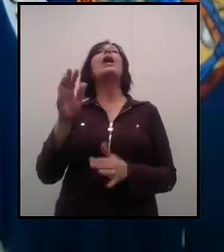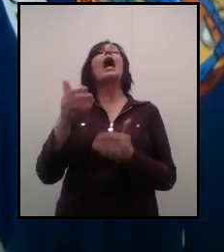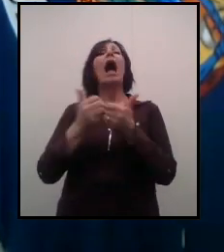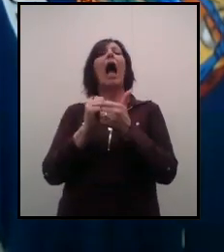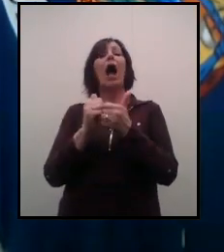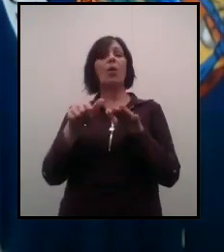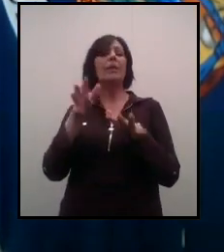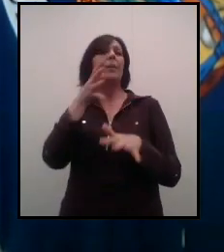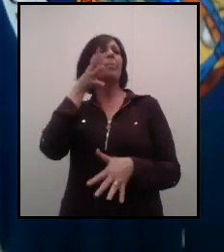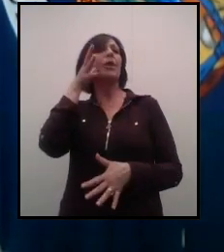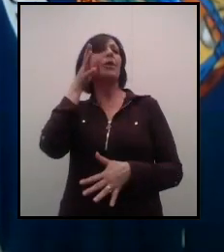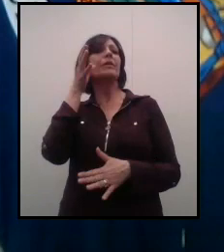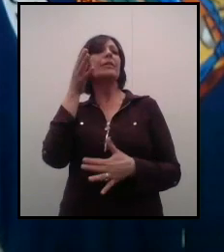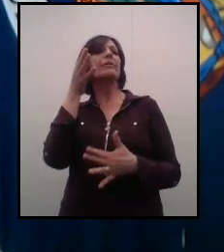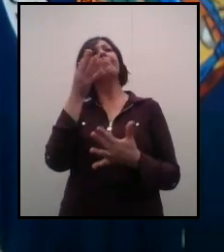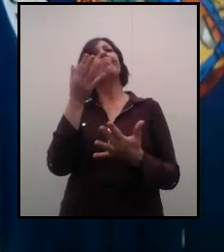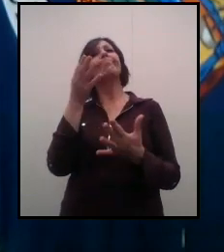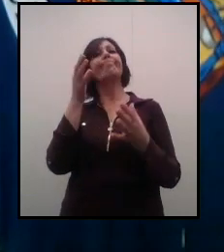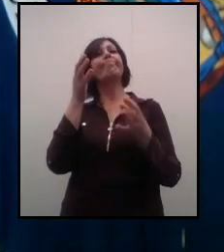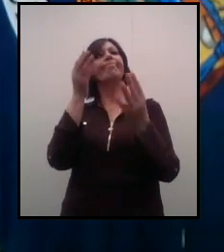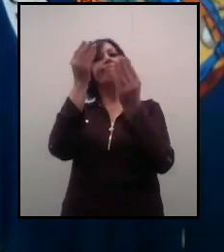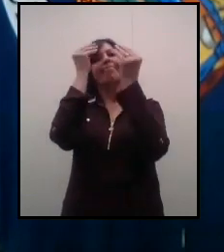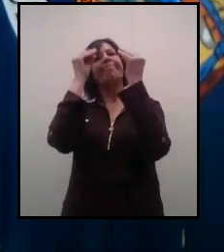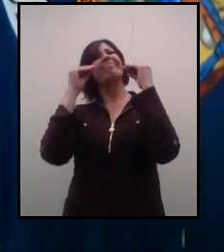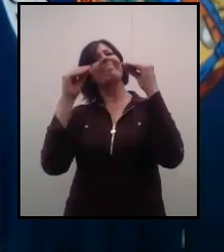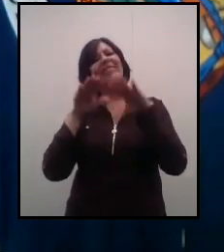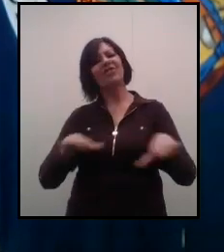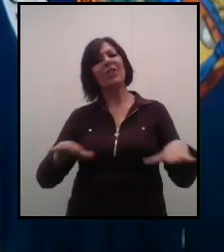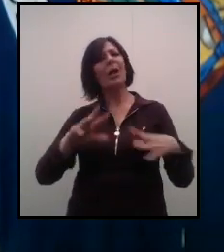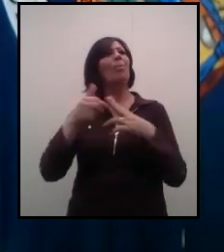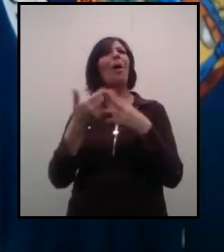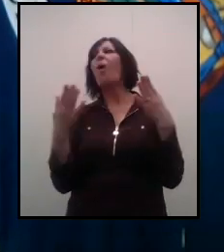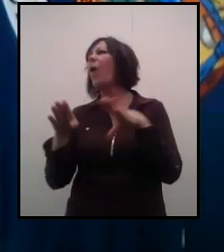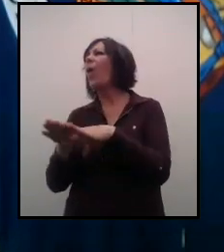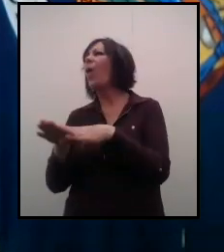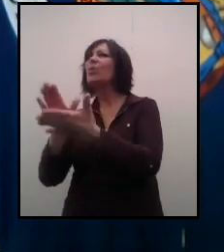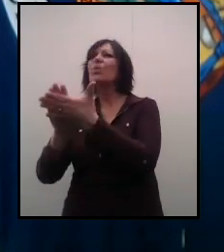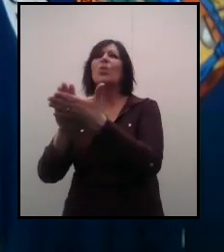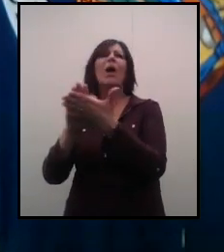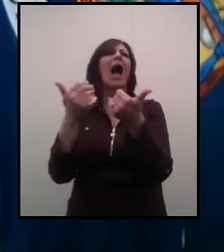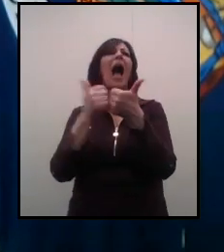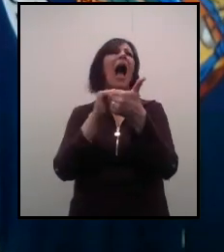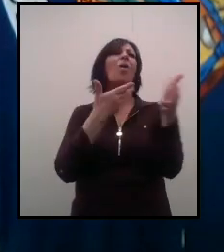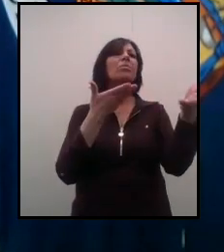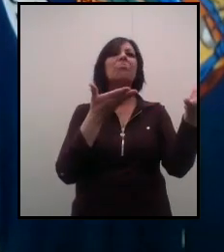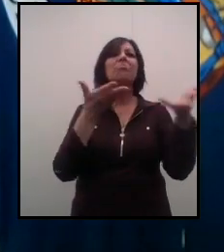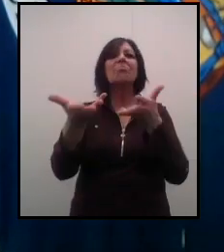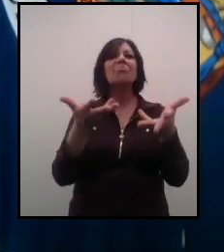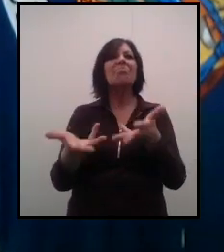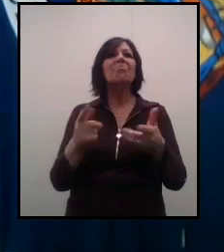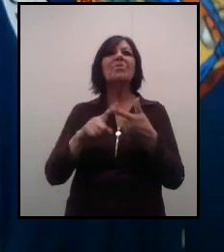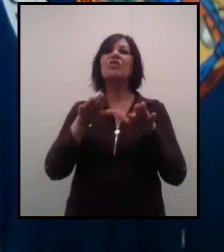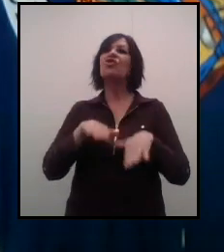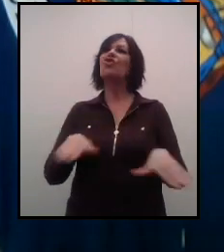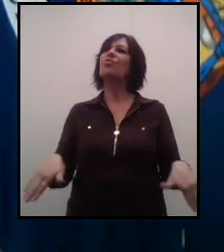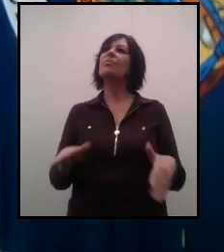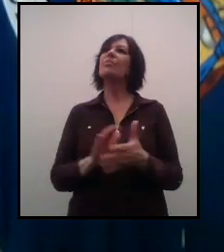to their children around the continued closure of the schools for the rest of the school year?